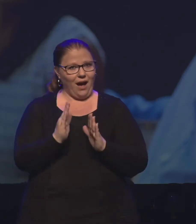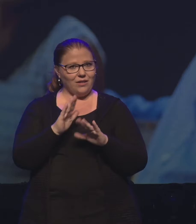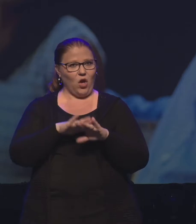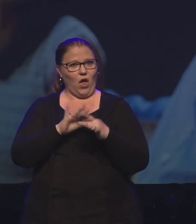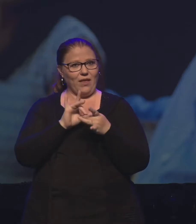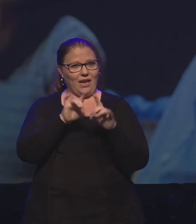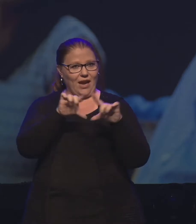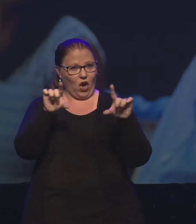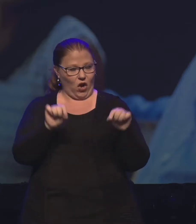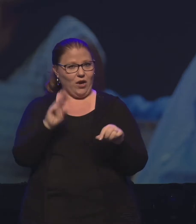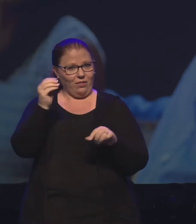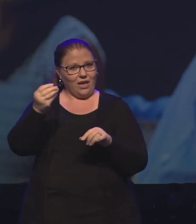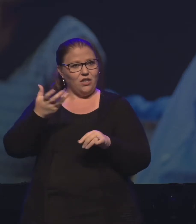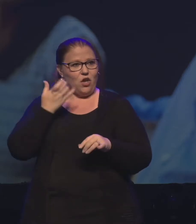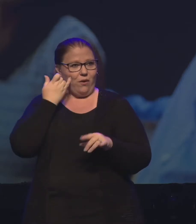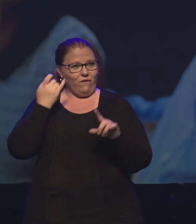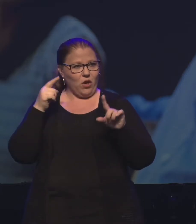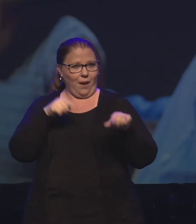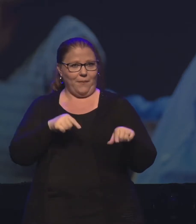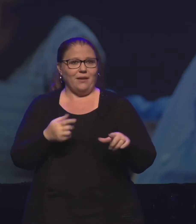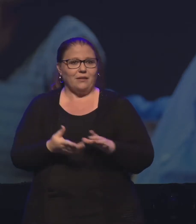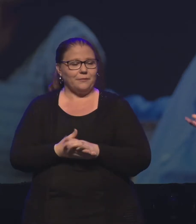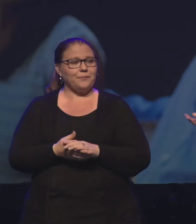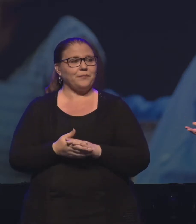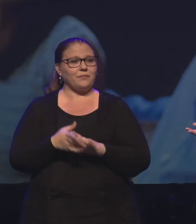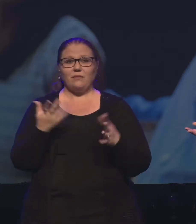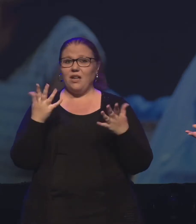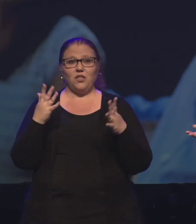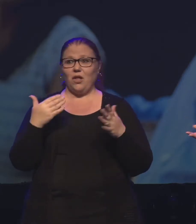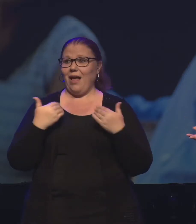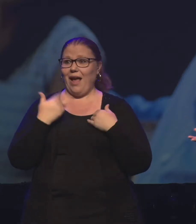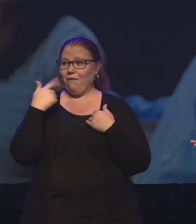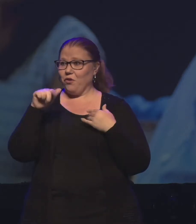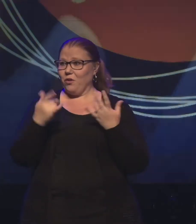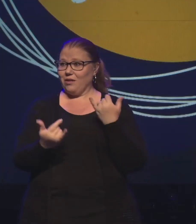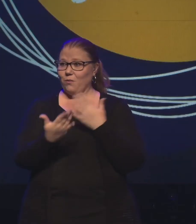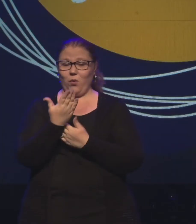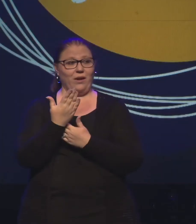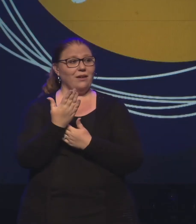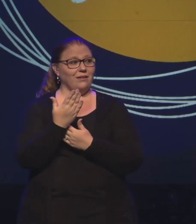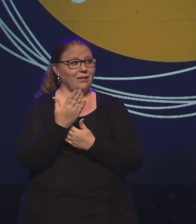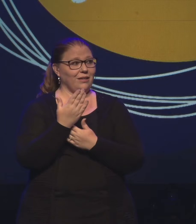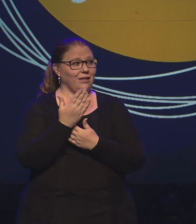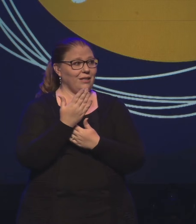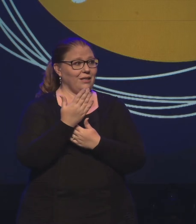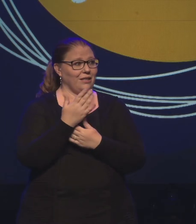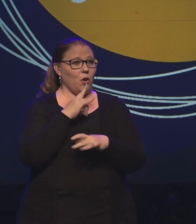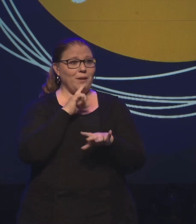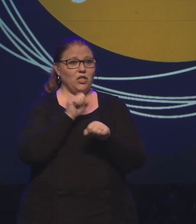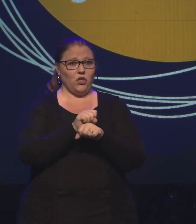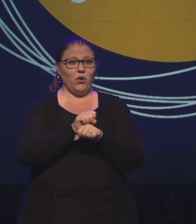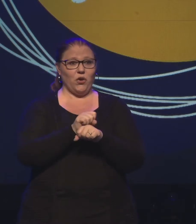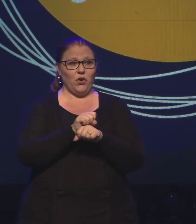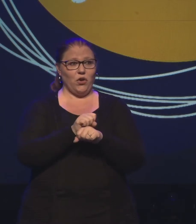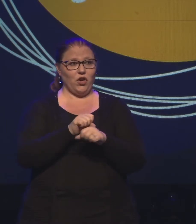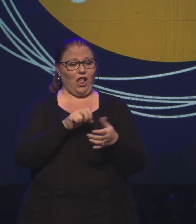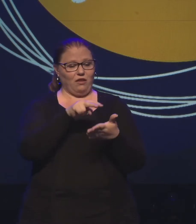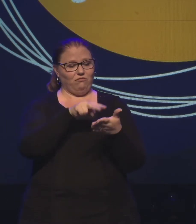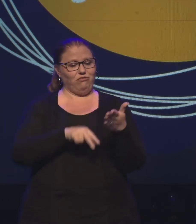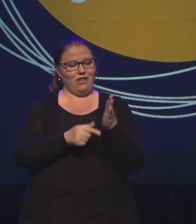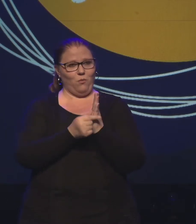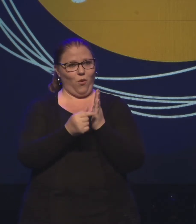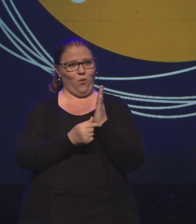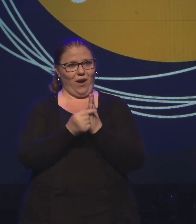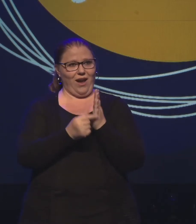the Connect card and let us know if you're coming. And that's all I have for you this morning. So just be sure to keep an eye on your program